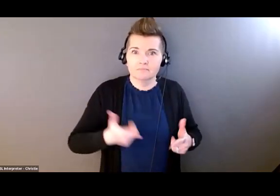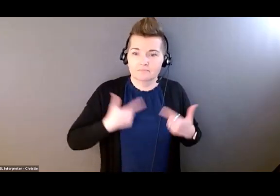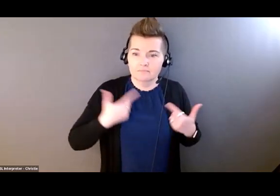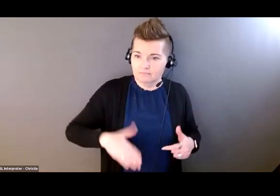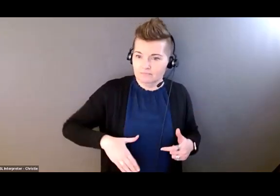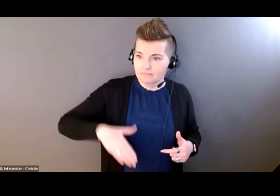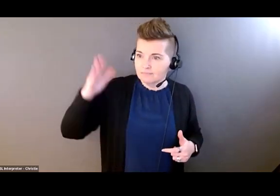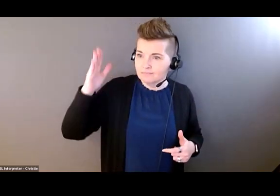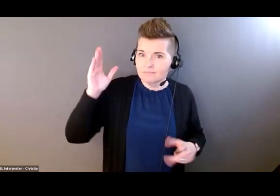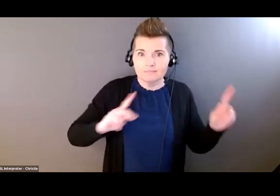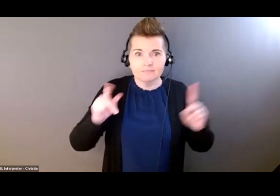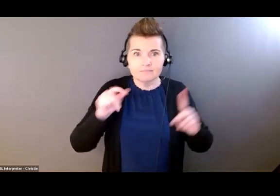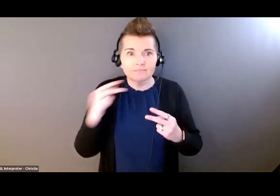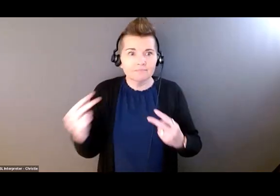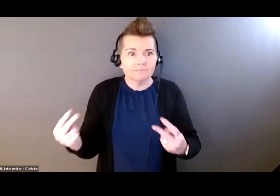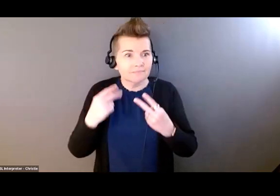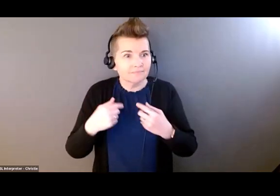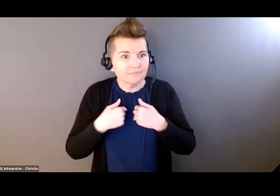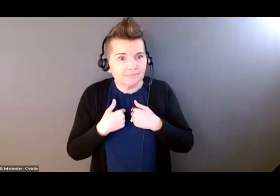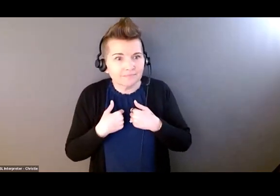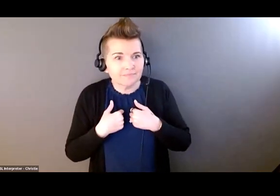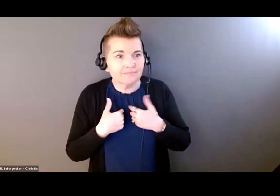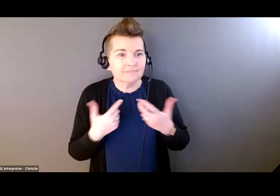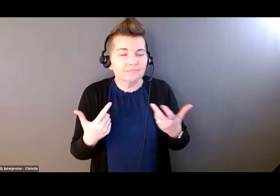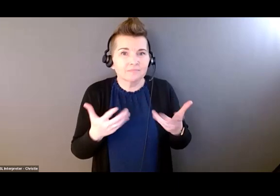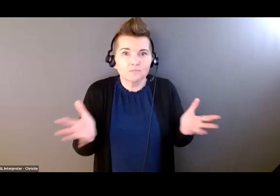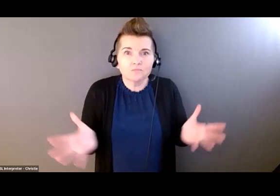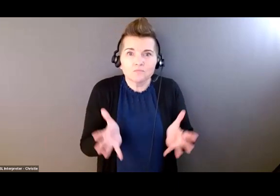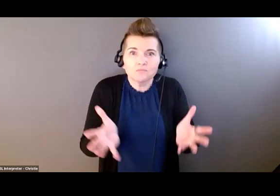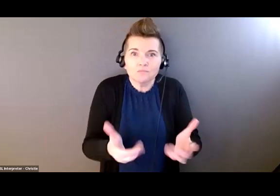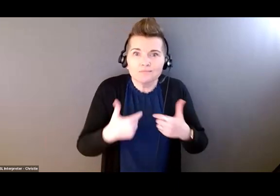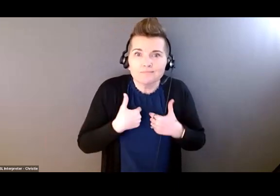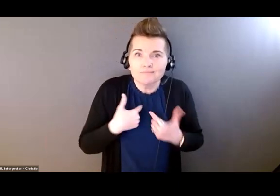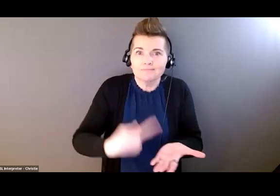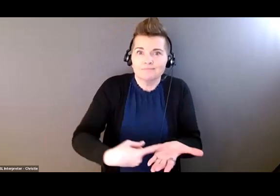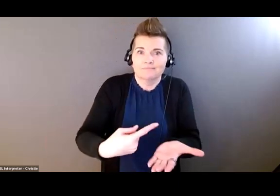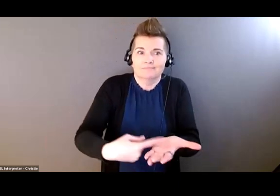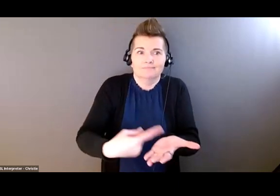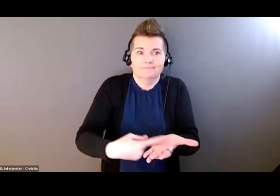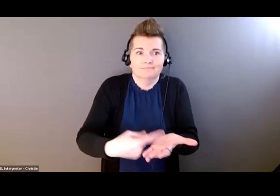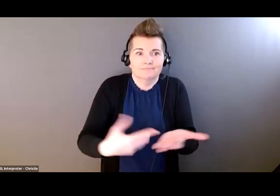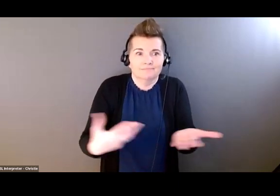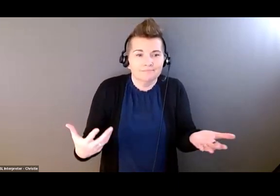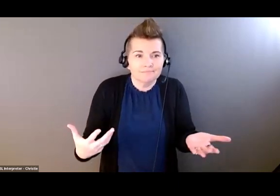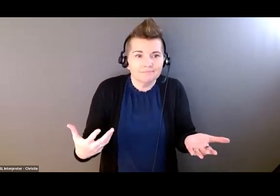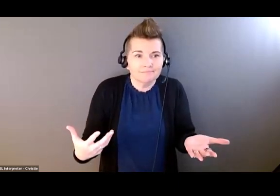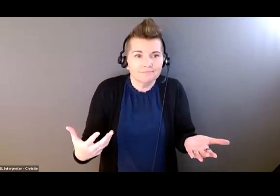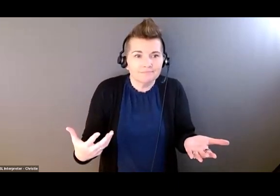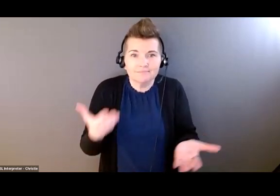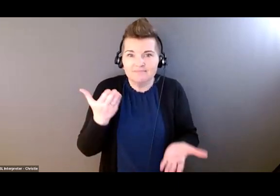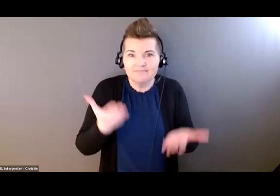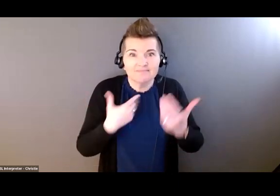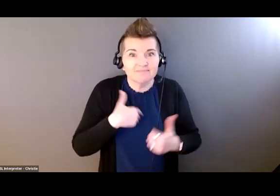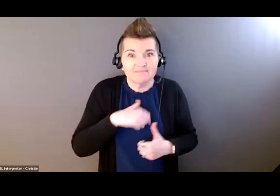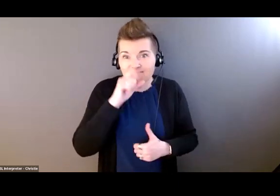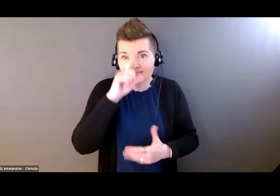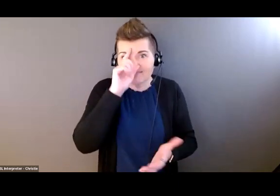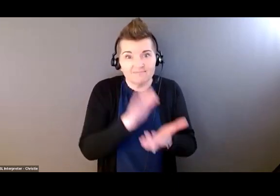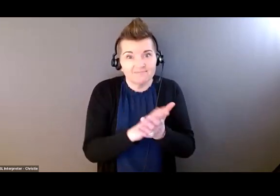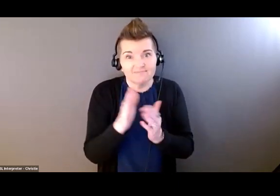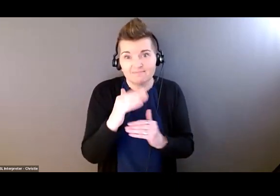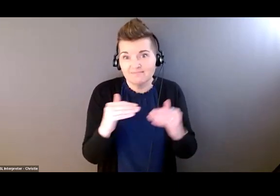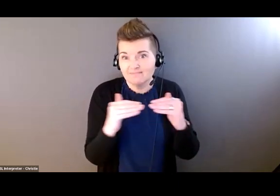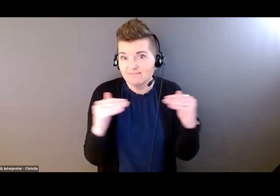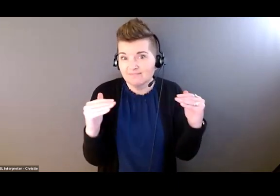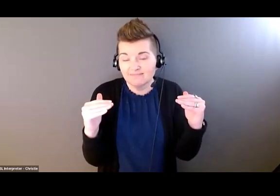up, are not sure of the most recent terminology, isn't sure of the recent definition, isn't sure how to